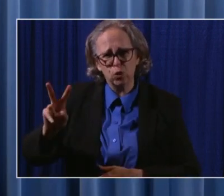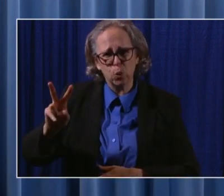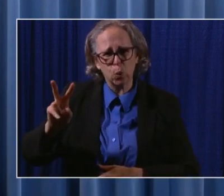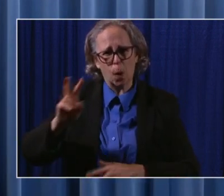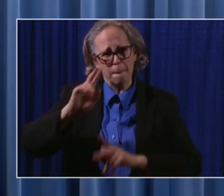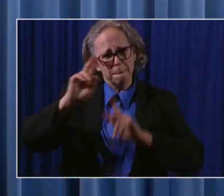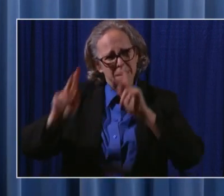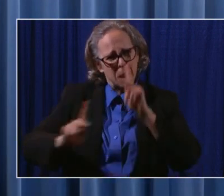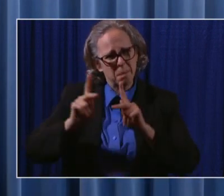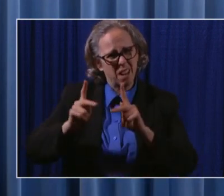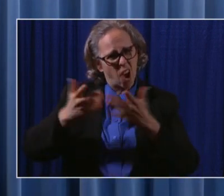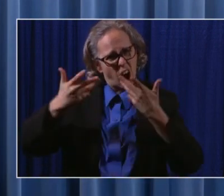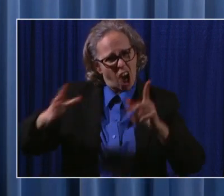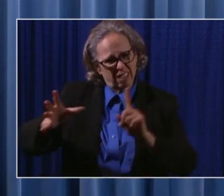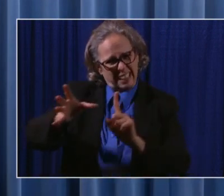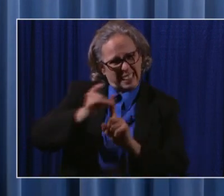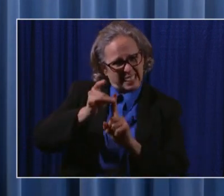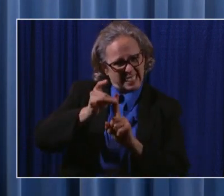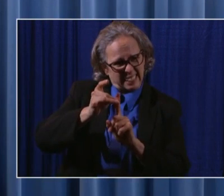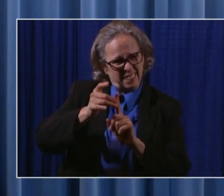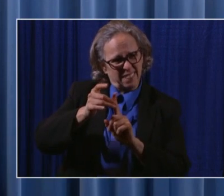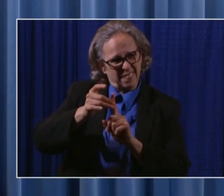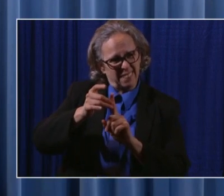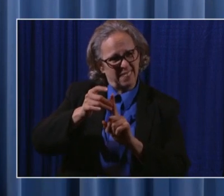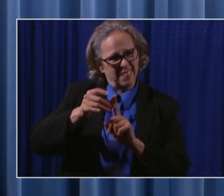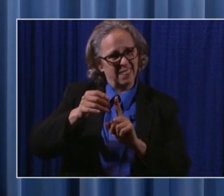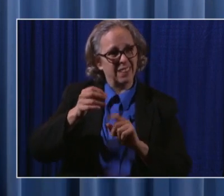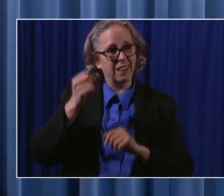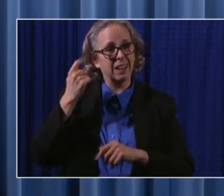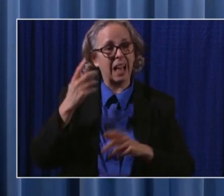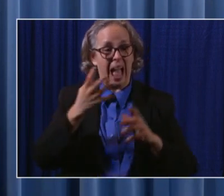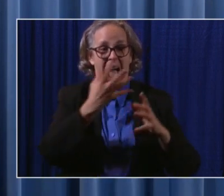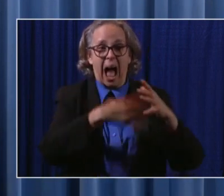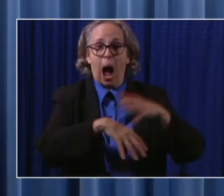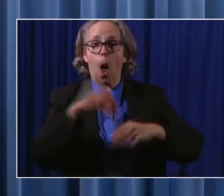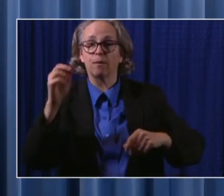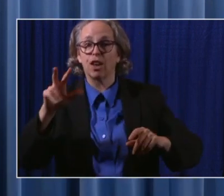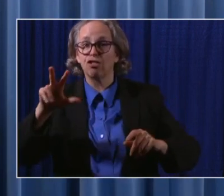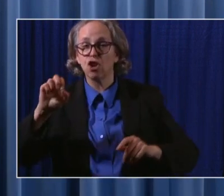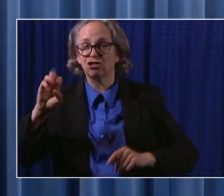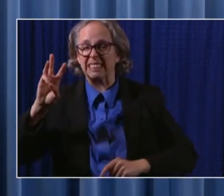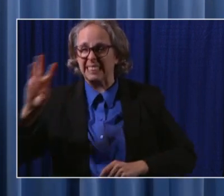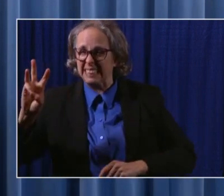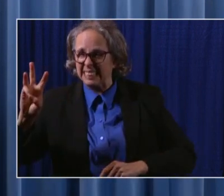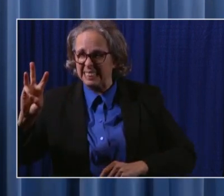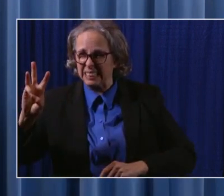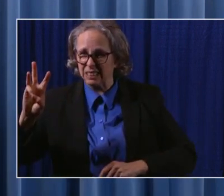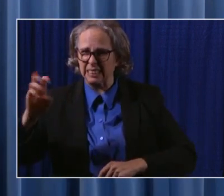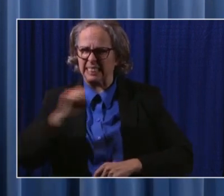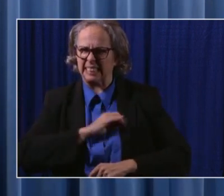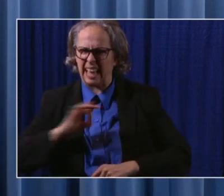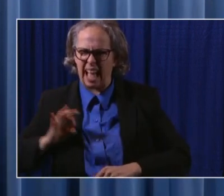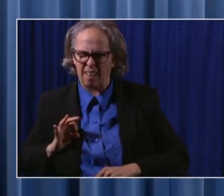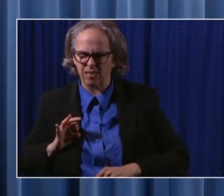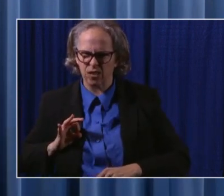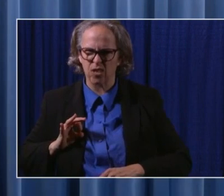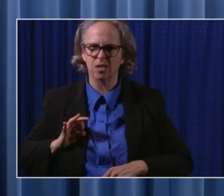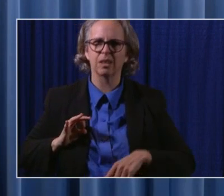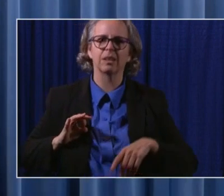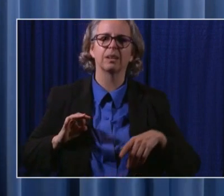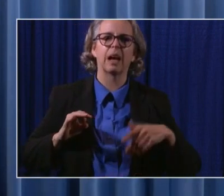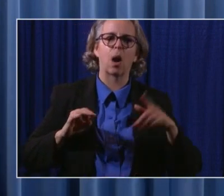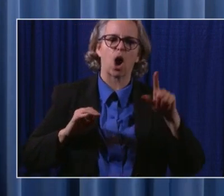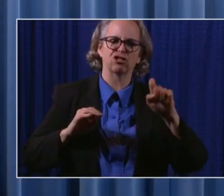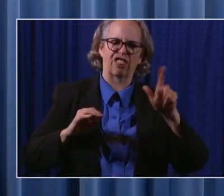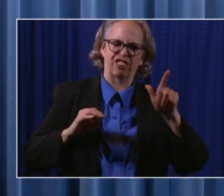of that group, 306 were staff and 136 were children who came down positive, who were in child care.